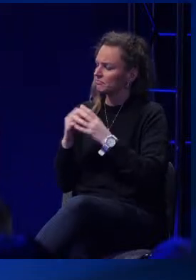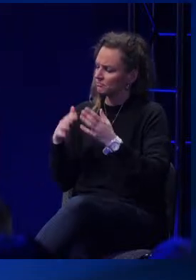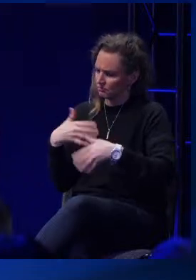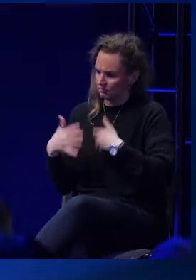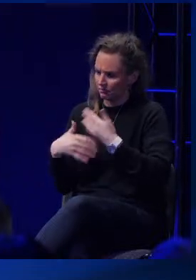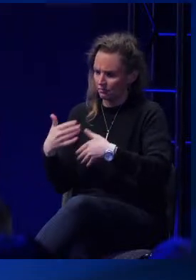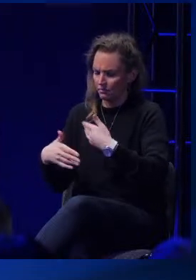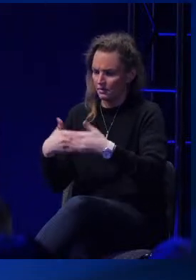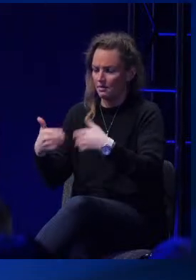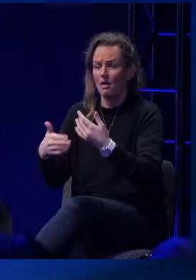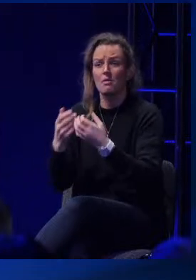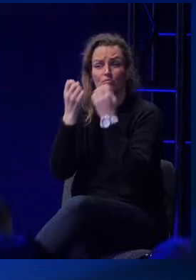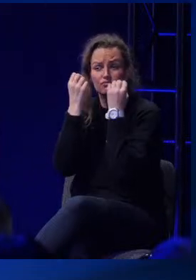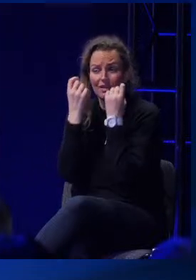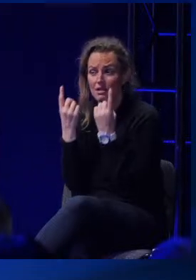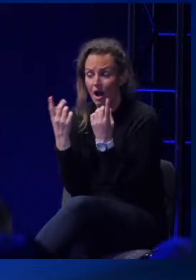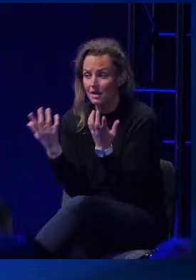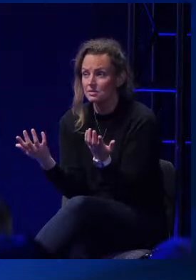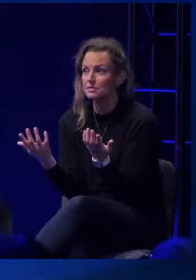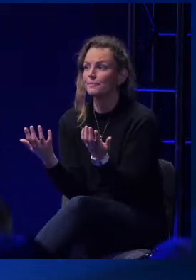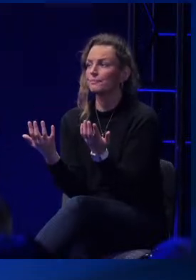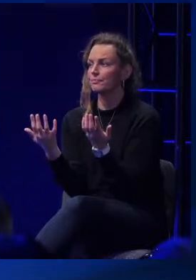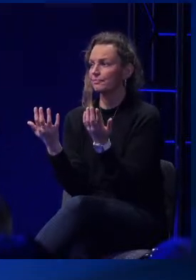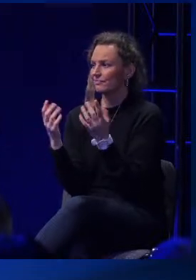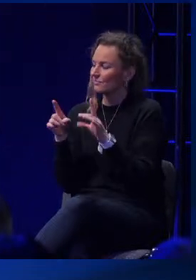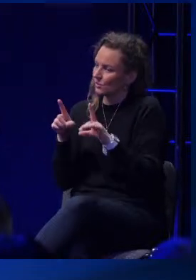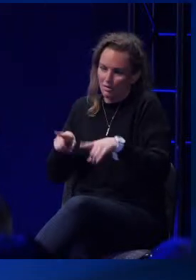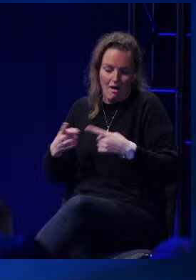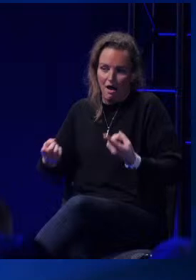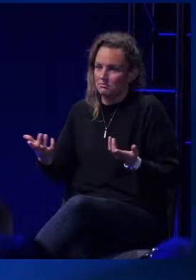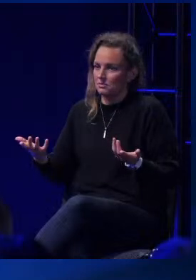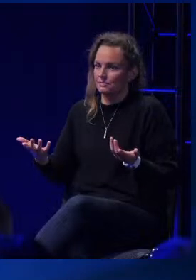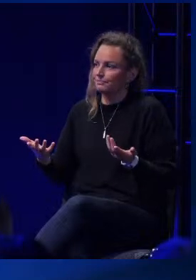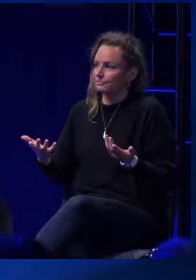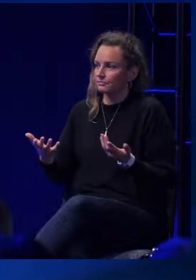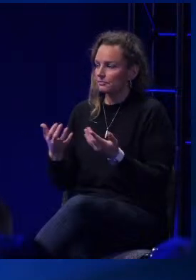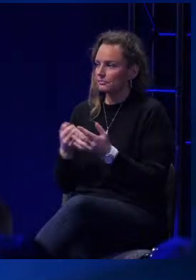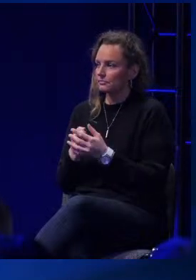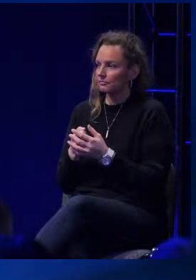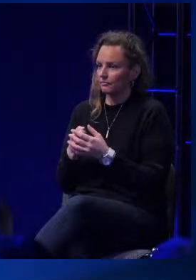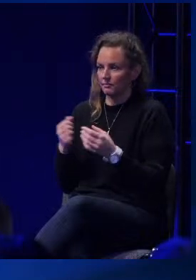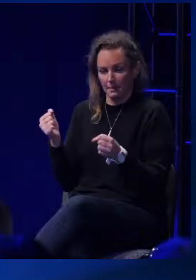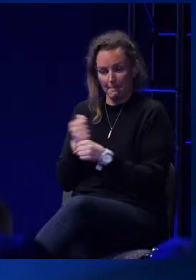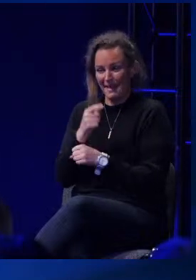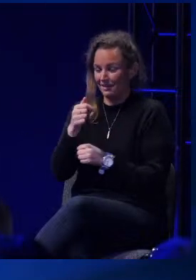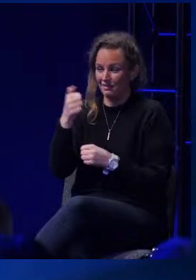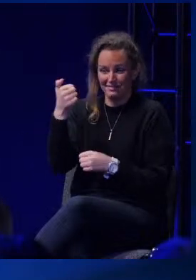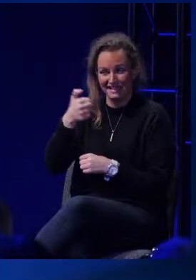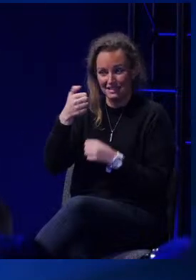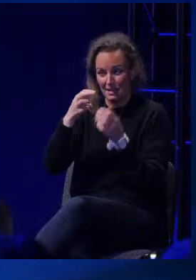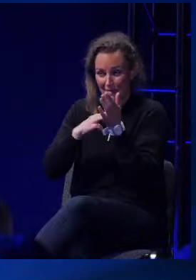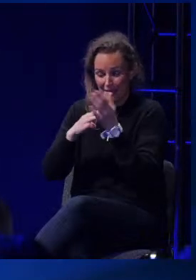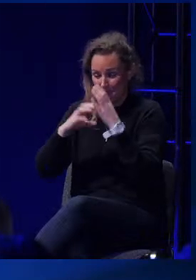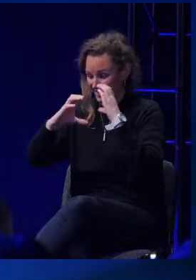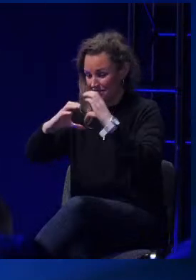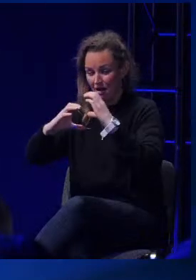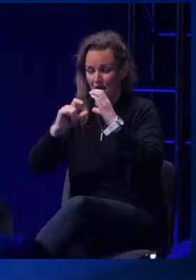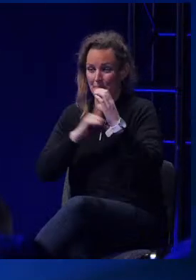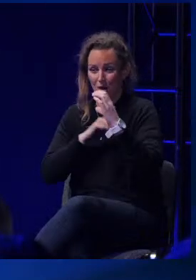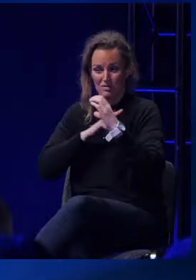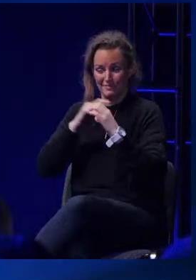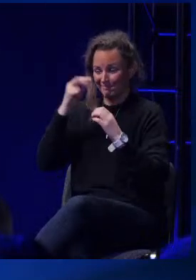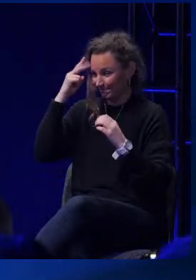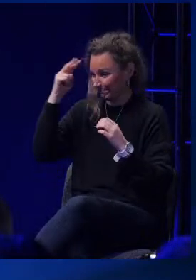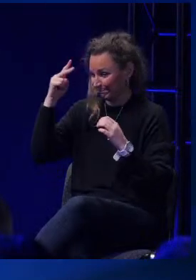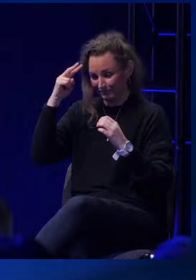day, we realized that we can't make it on 16mm for I think